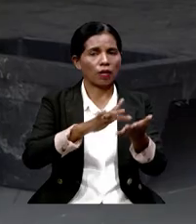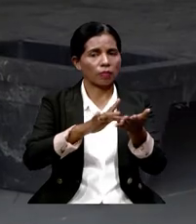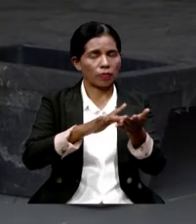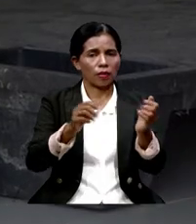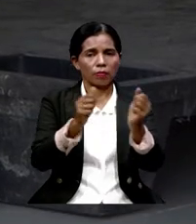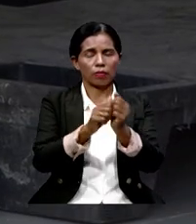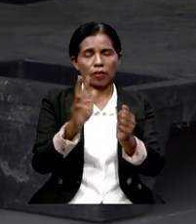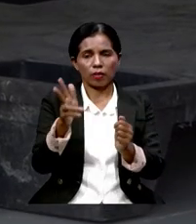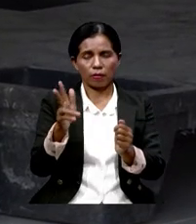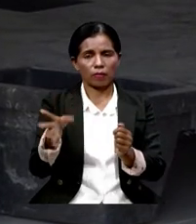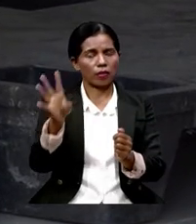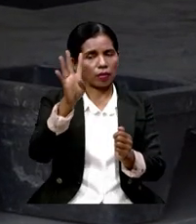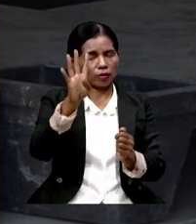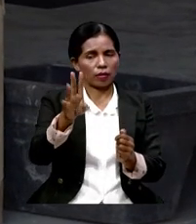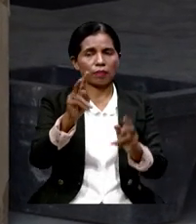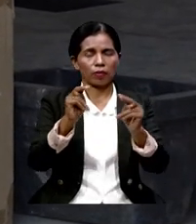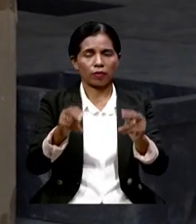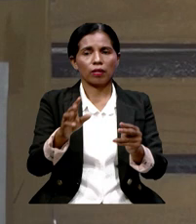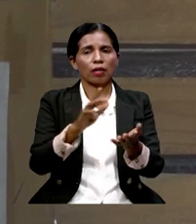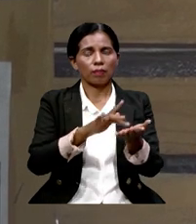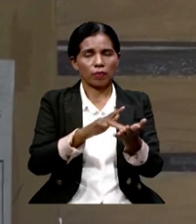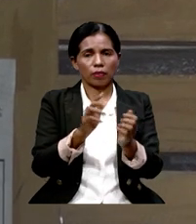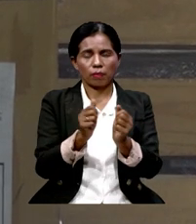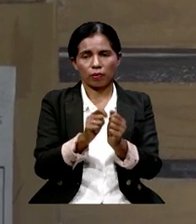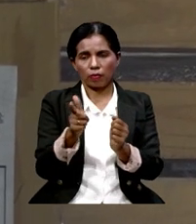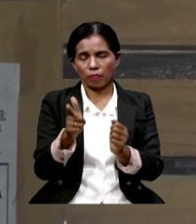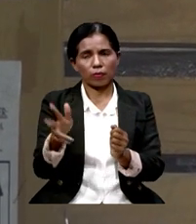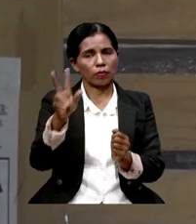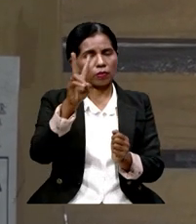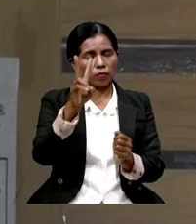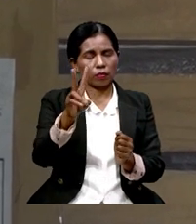item tolonulu resin hat, reazente item ronulu resin rua, no